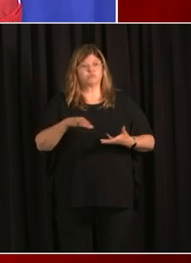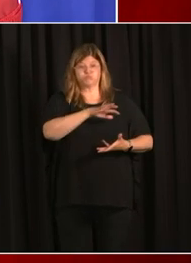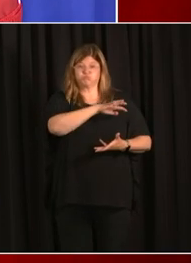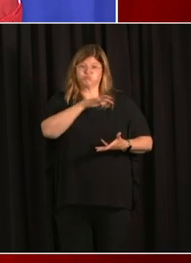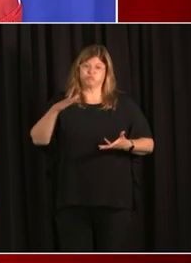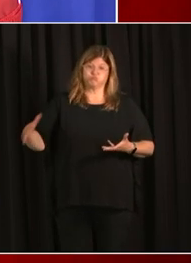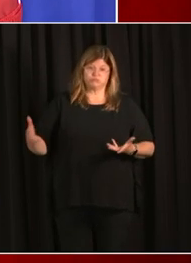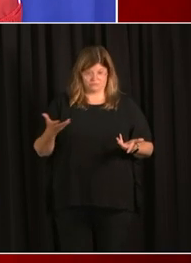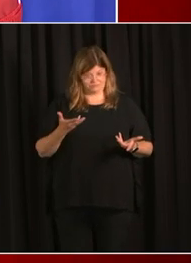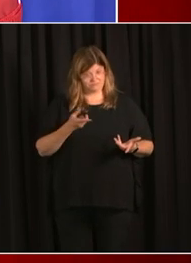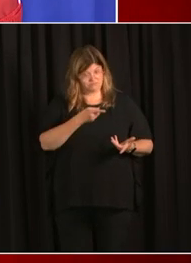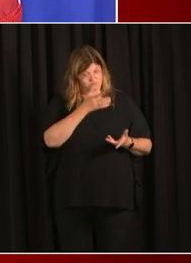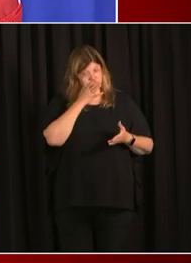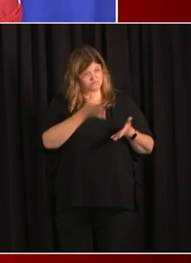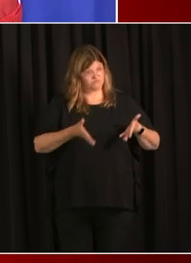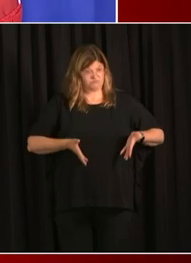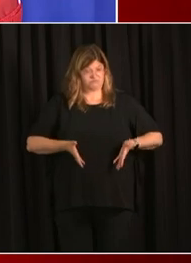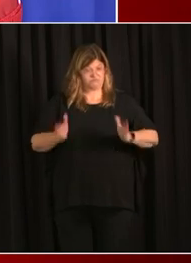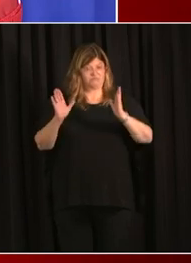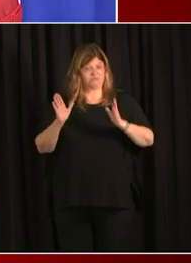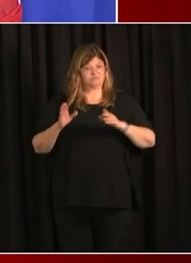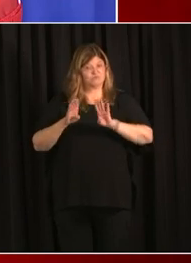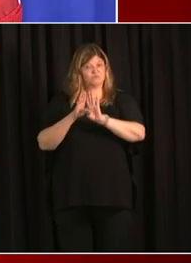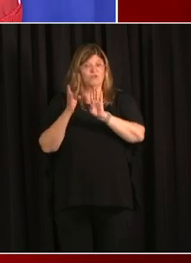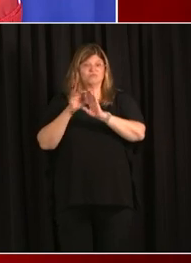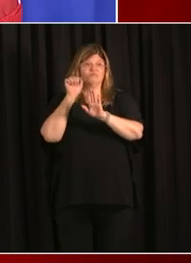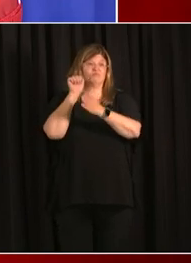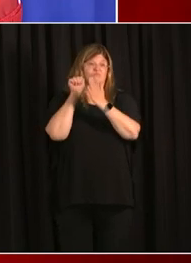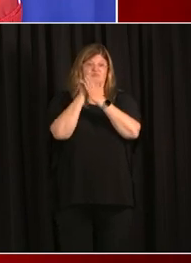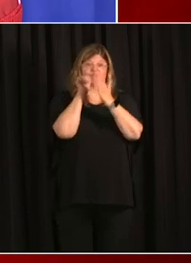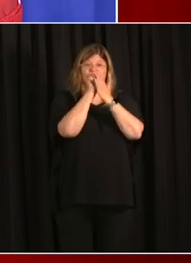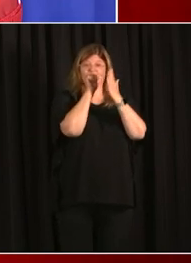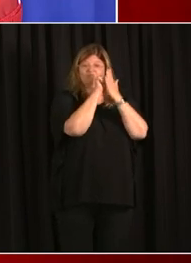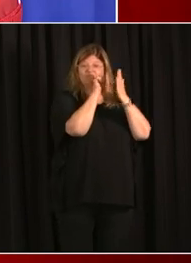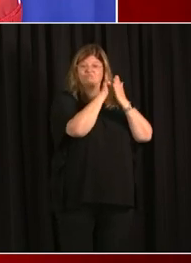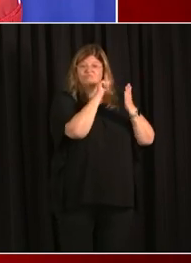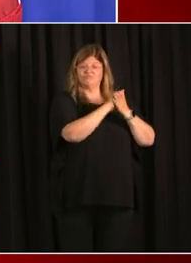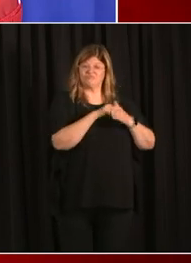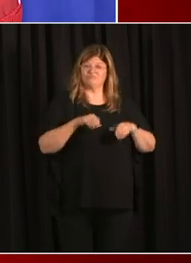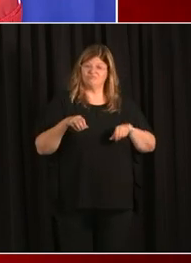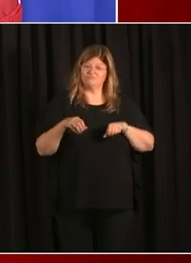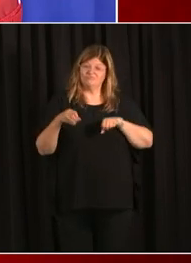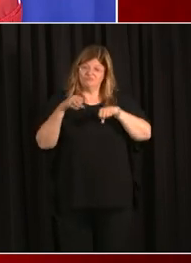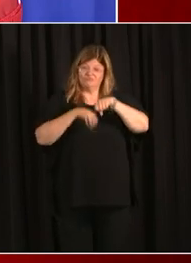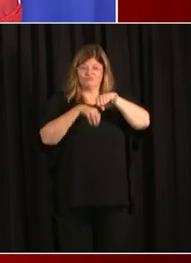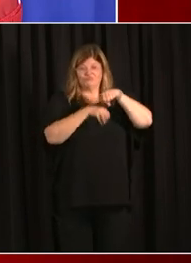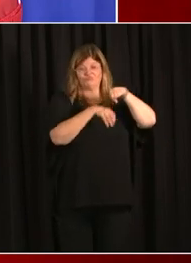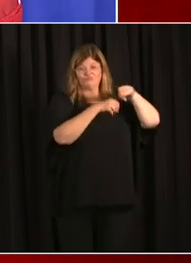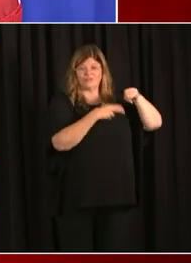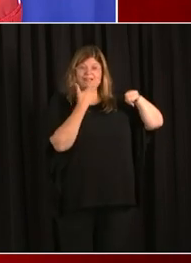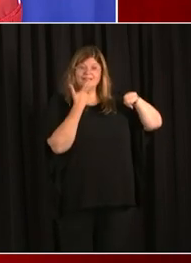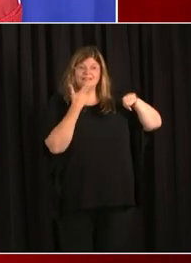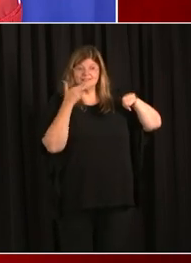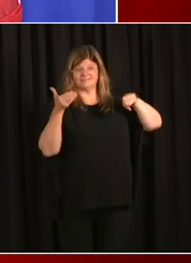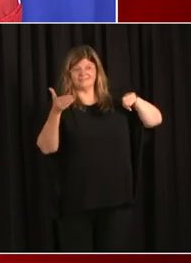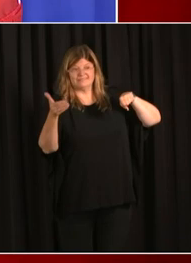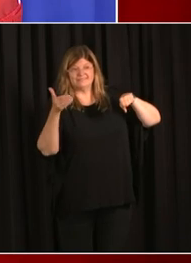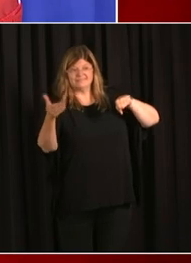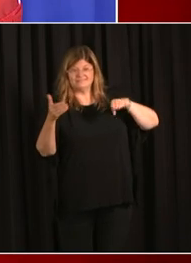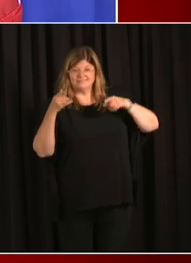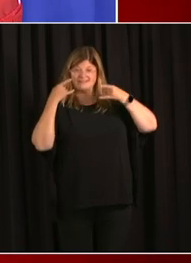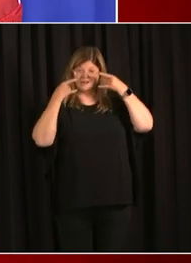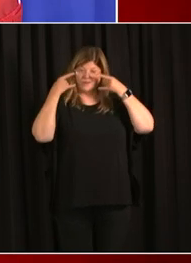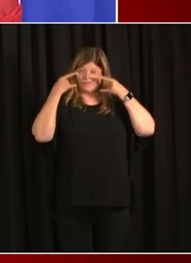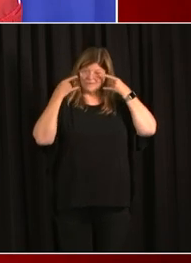be allowing door-to-door trick-or-treating come Halloween? I expect that DC Health